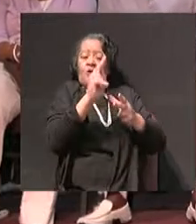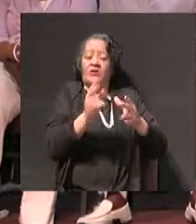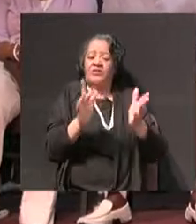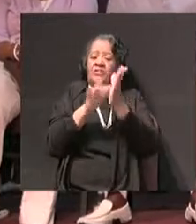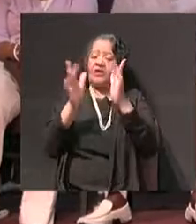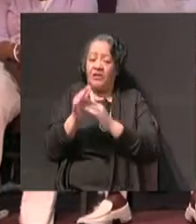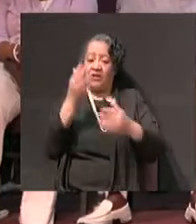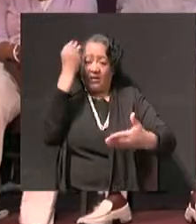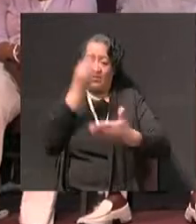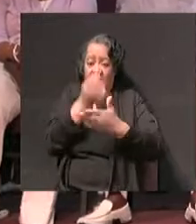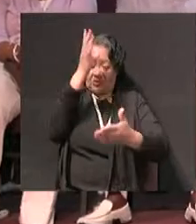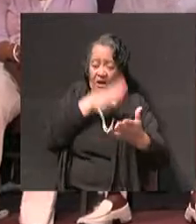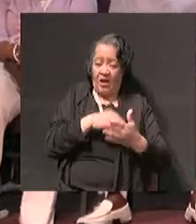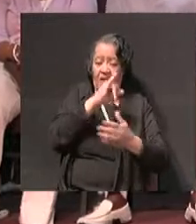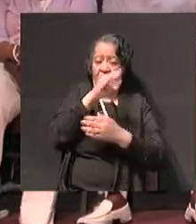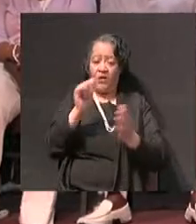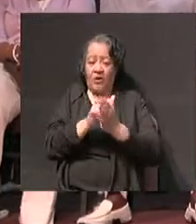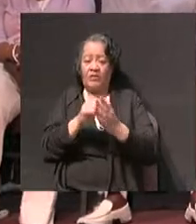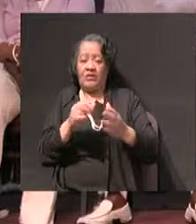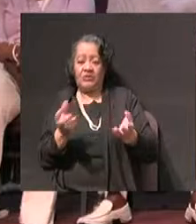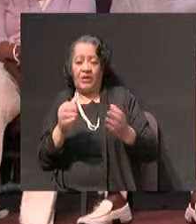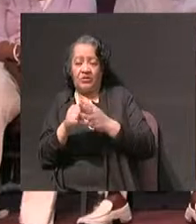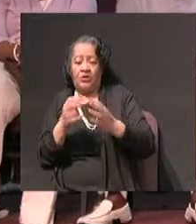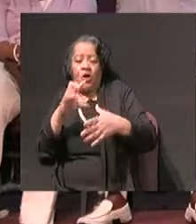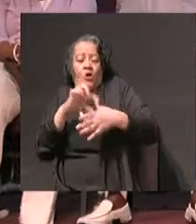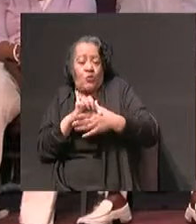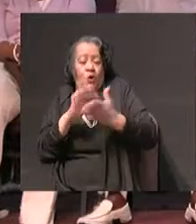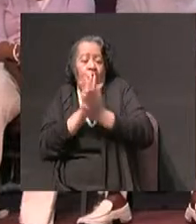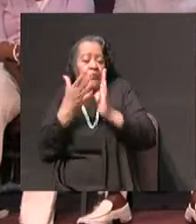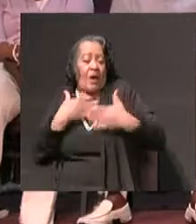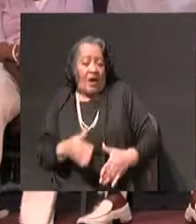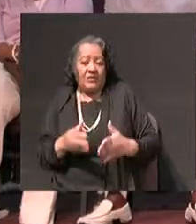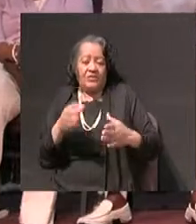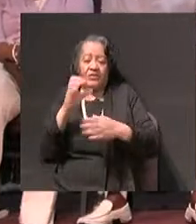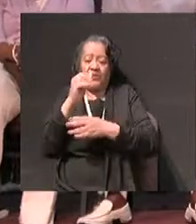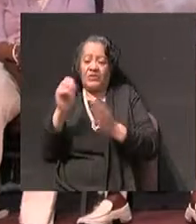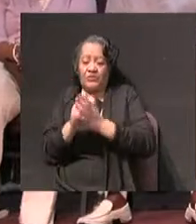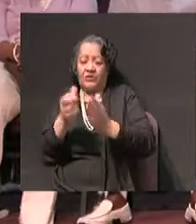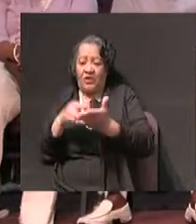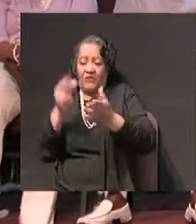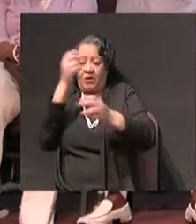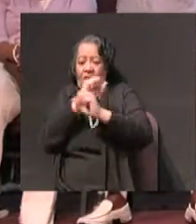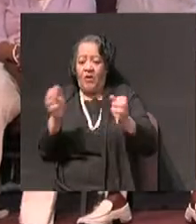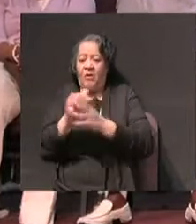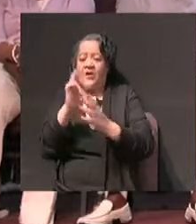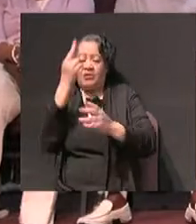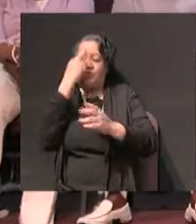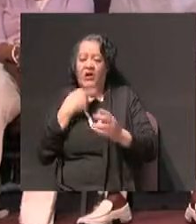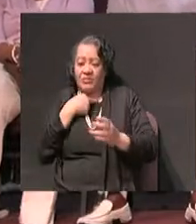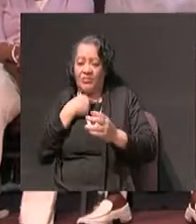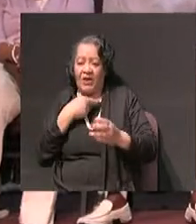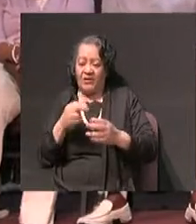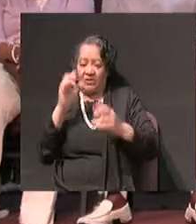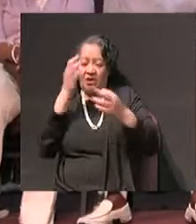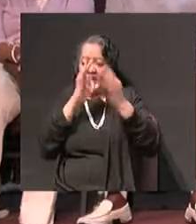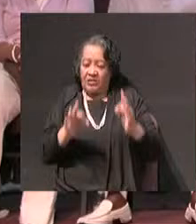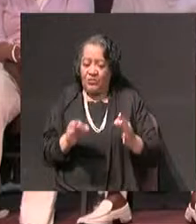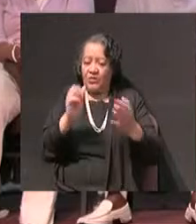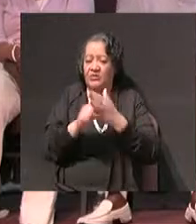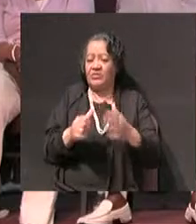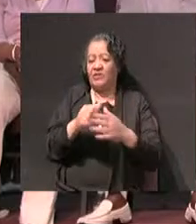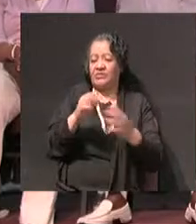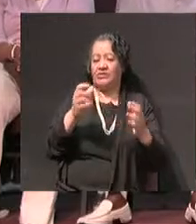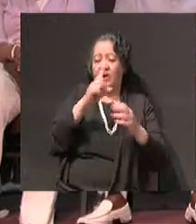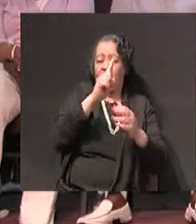Luke, he's the Son of Man. In John, he's the Word made flesh. In Acts, he's the risen Savior. In Romans, he's the justifier. In